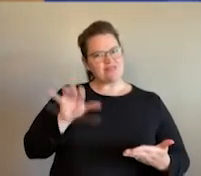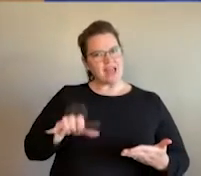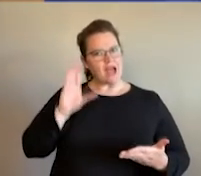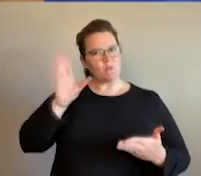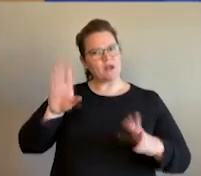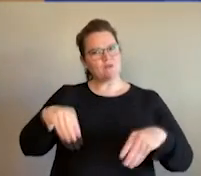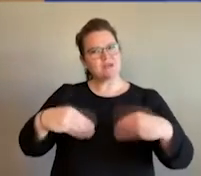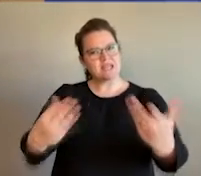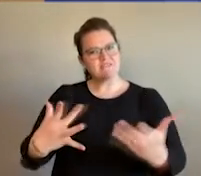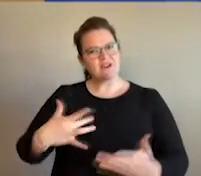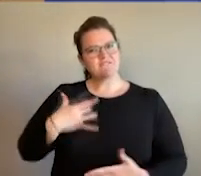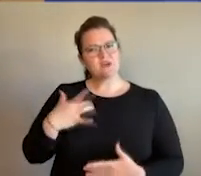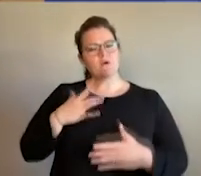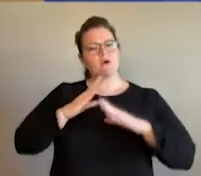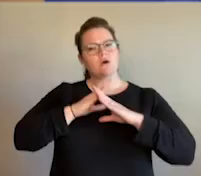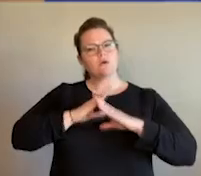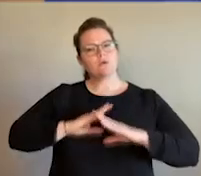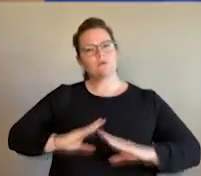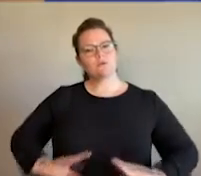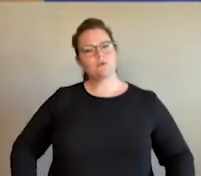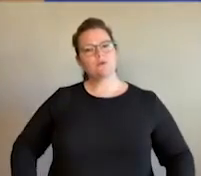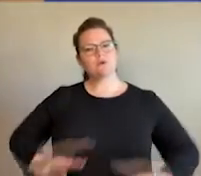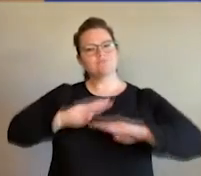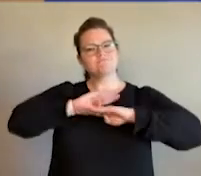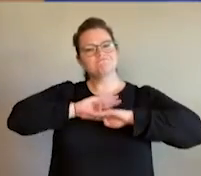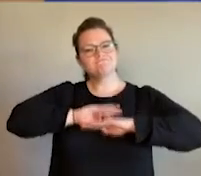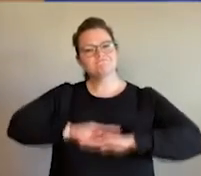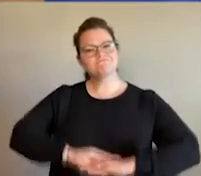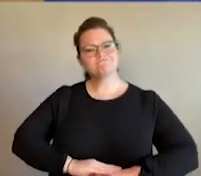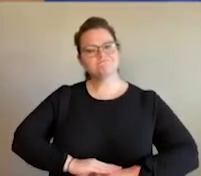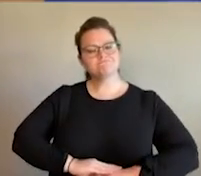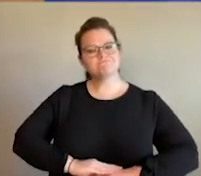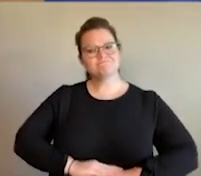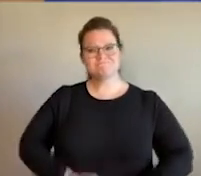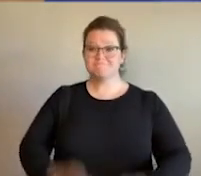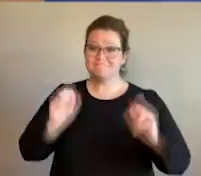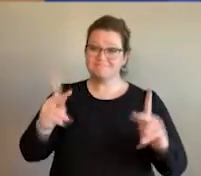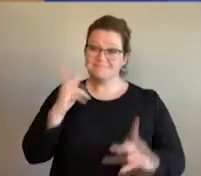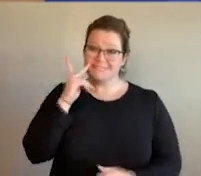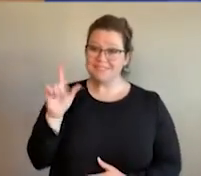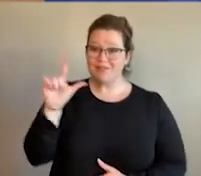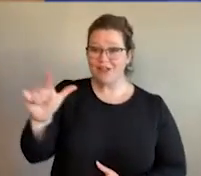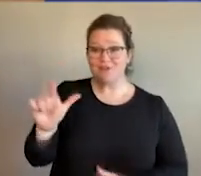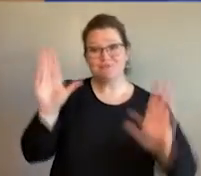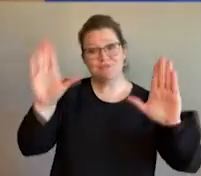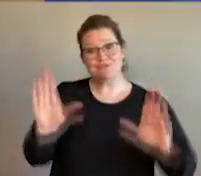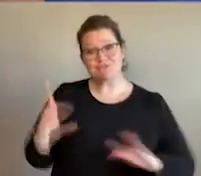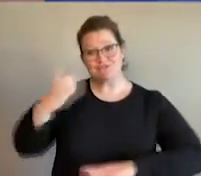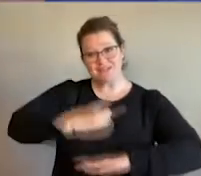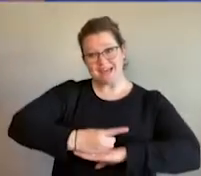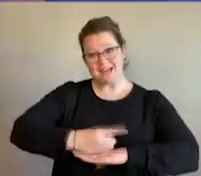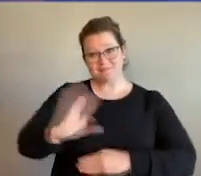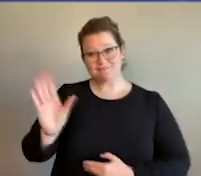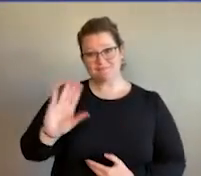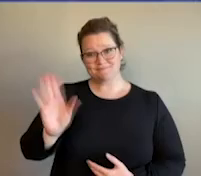of calmness and peace to you. Until I see you next time, boys and girls, have a great day.